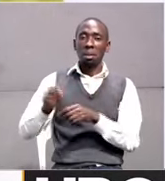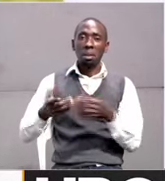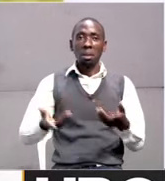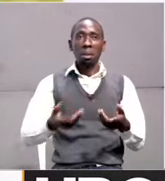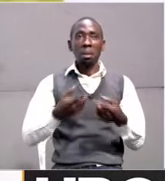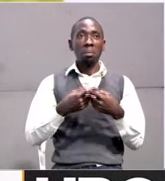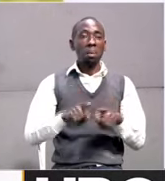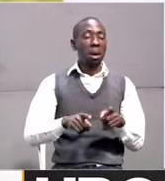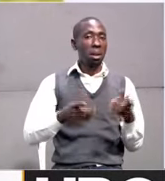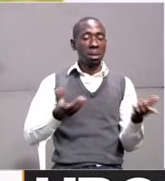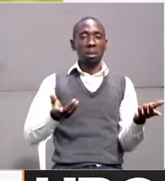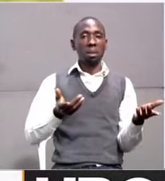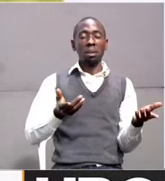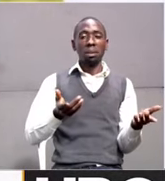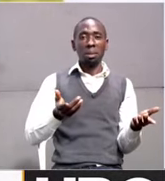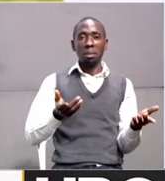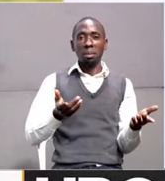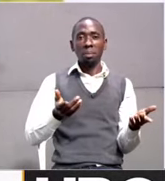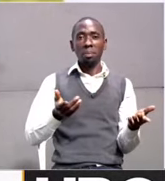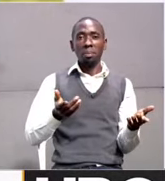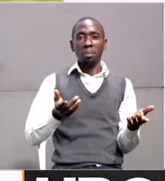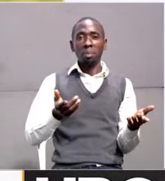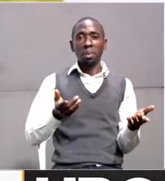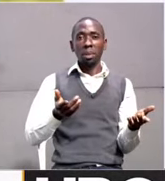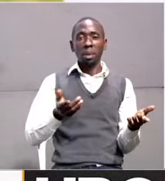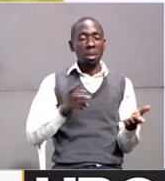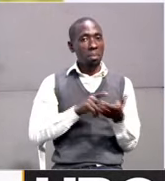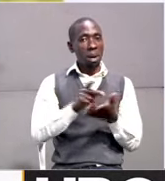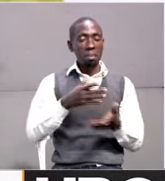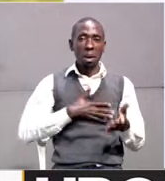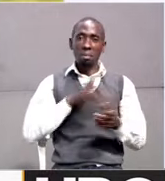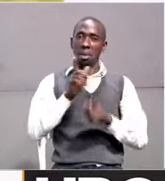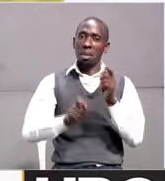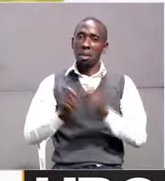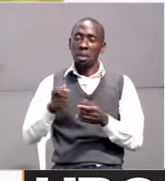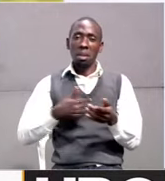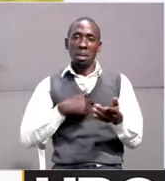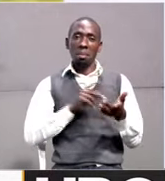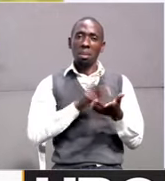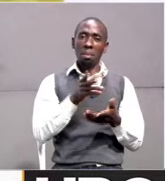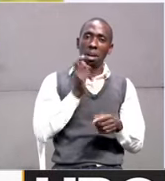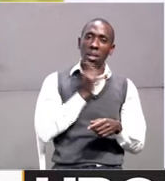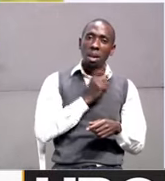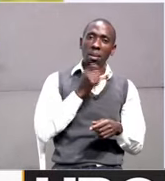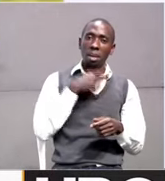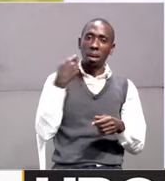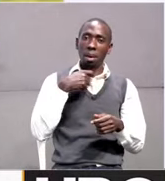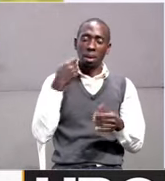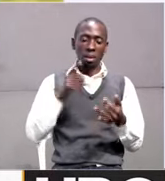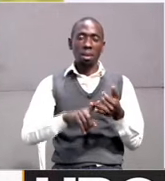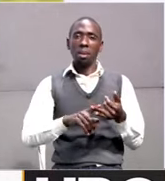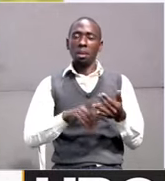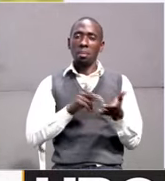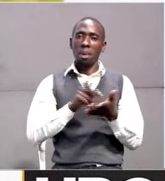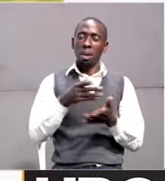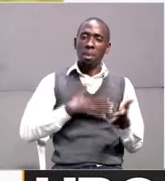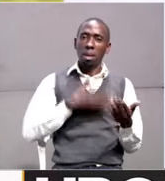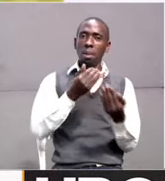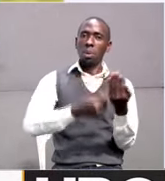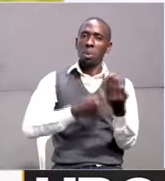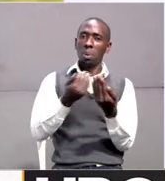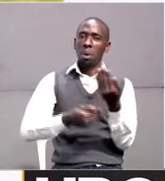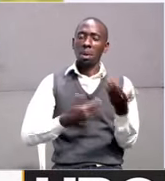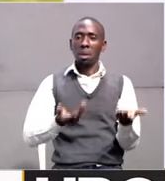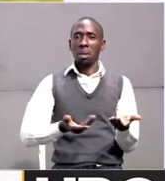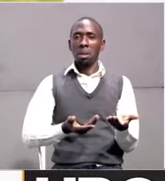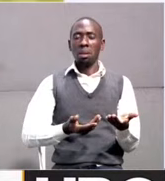for my own interest. They buy my milk, they buy my beef, they buy my bananas. How can I have